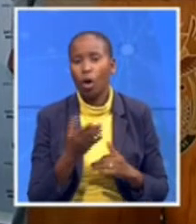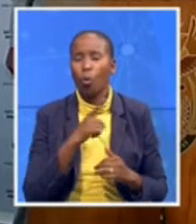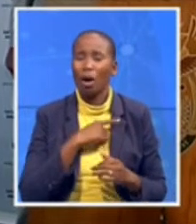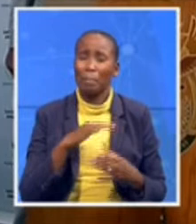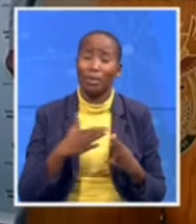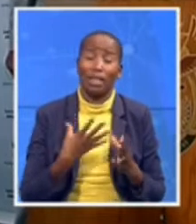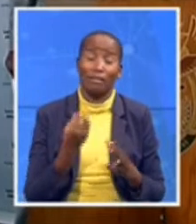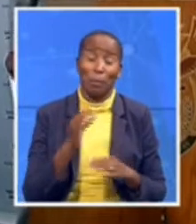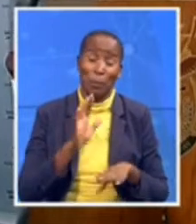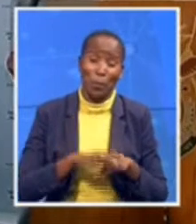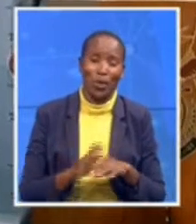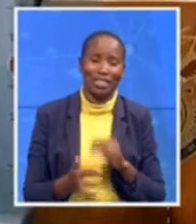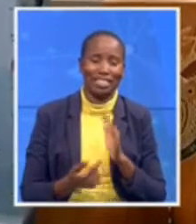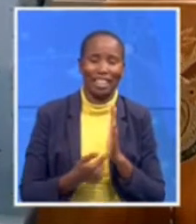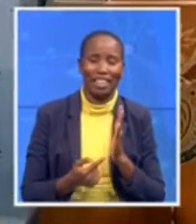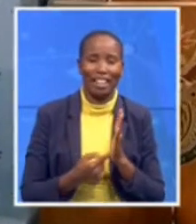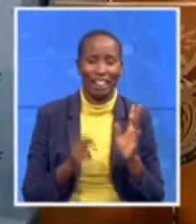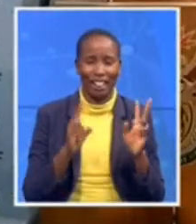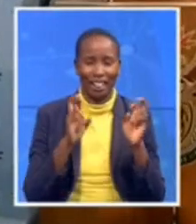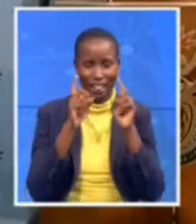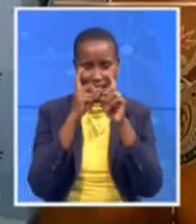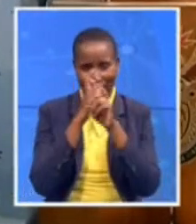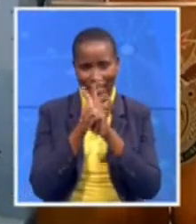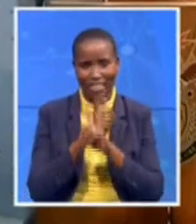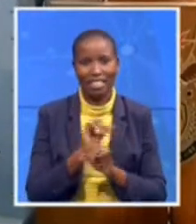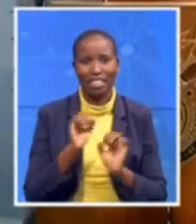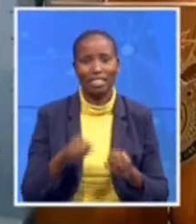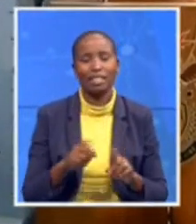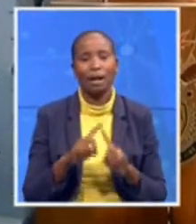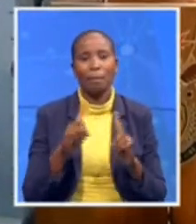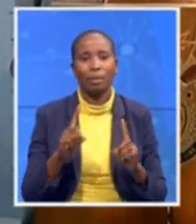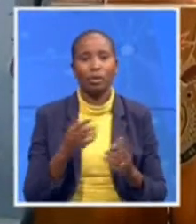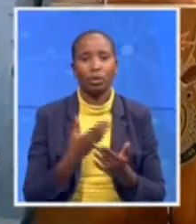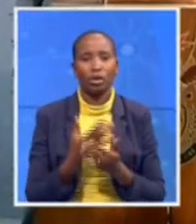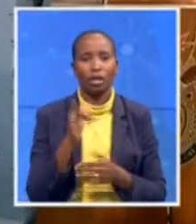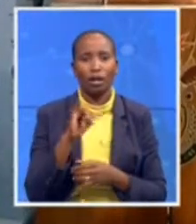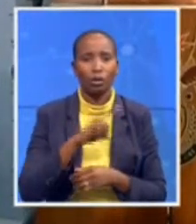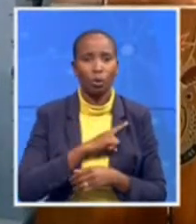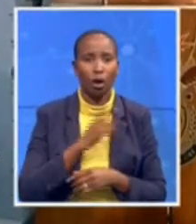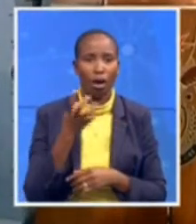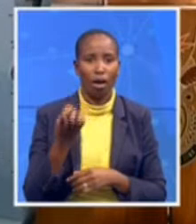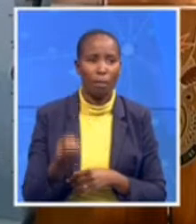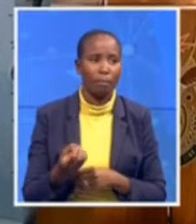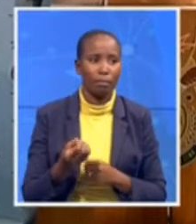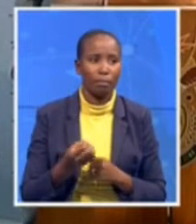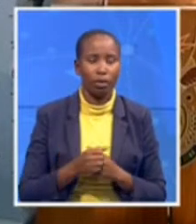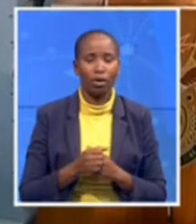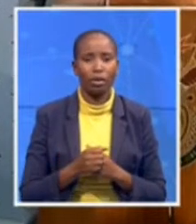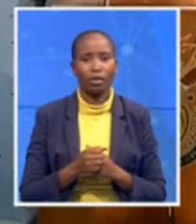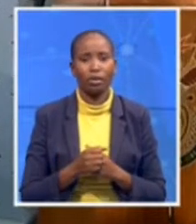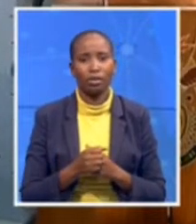understandable. That's why you got lawyers amongst us to interpret these things for us. Pandeli?